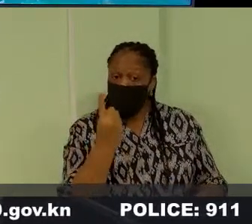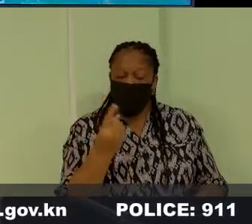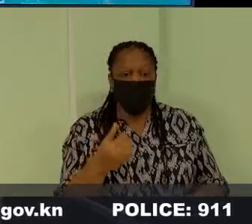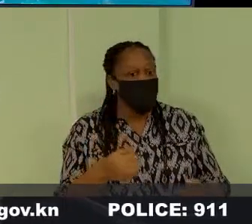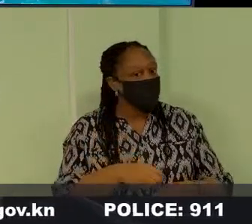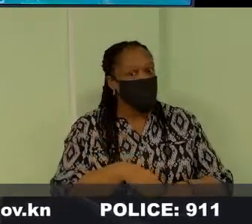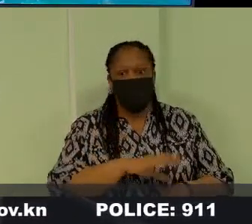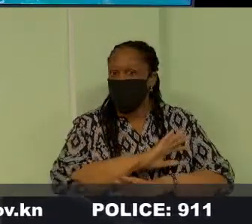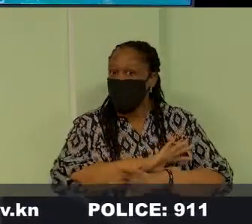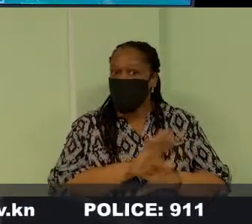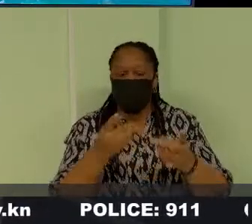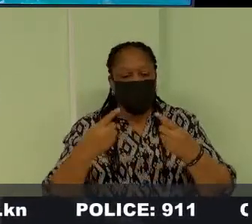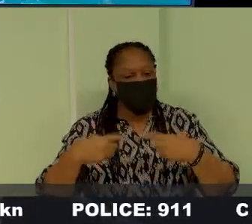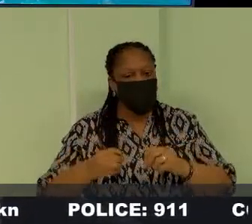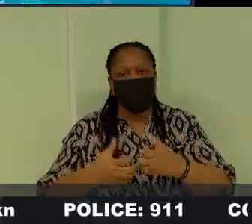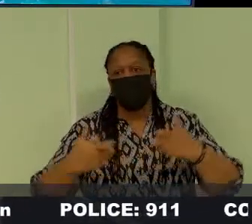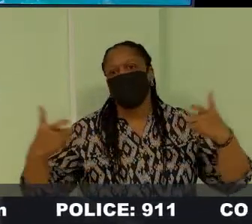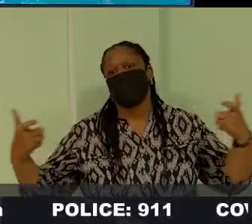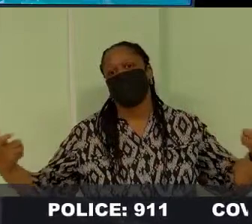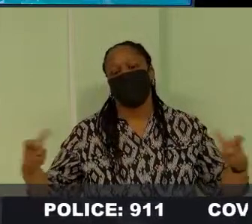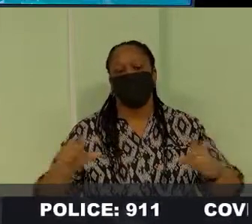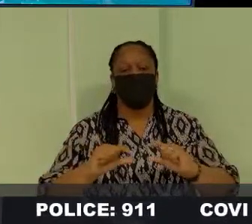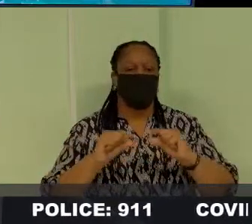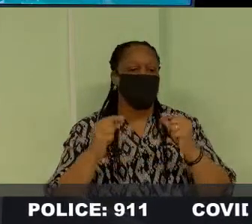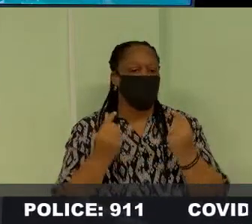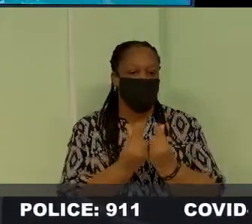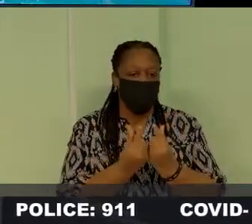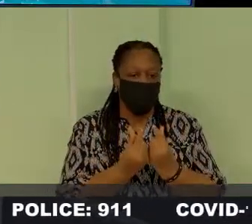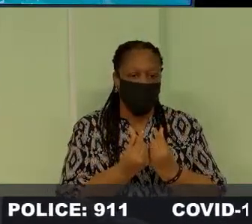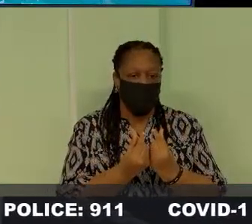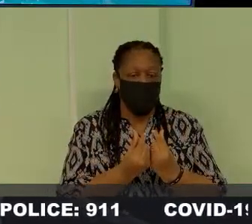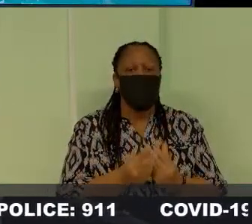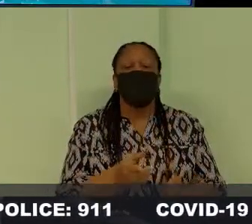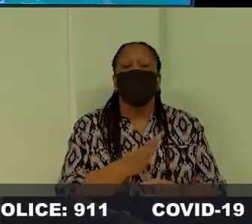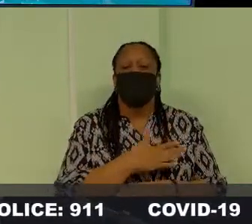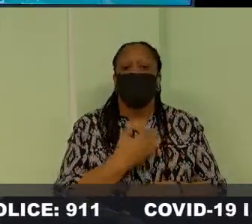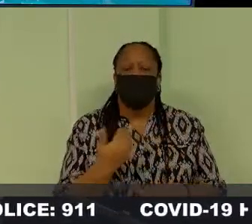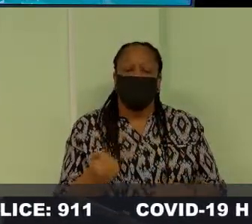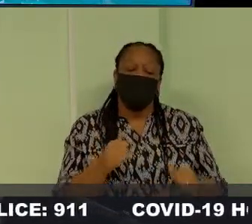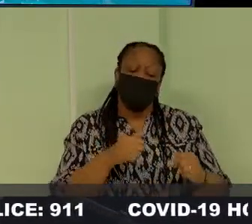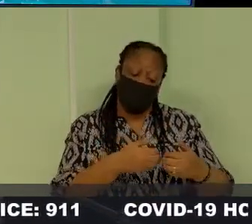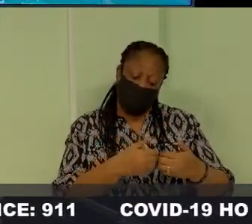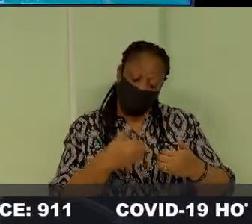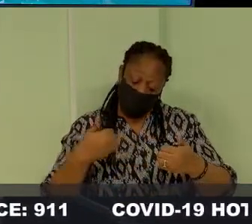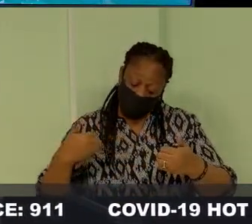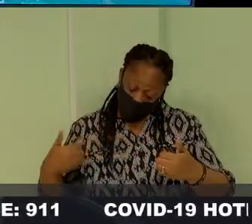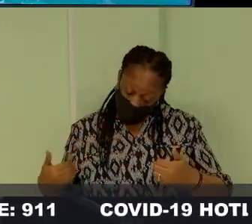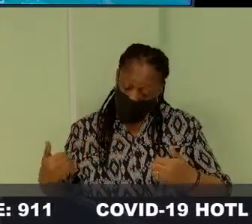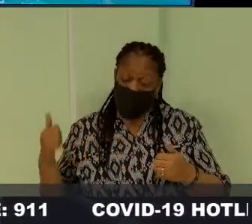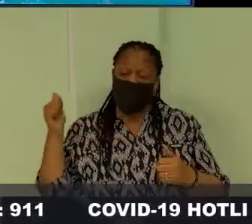mass gatherings. And so I cannot contradict myself. Thank you.